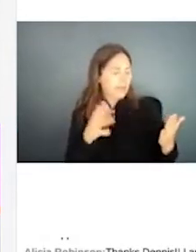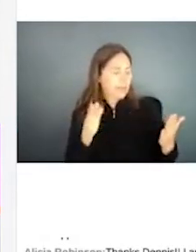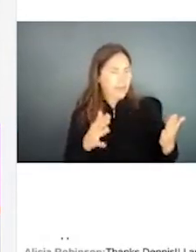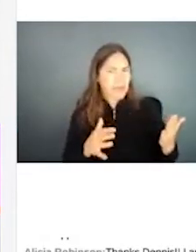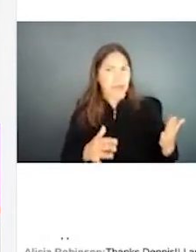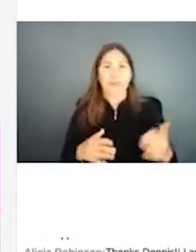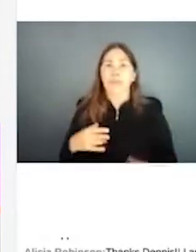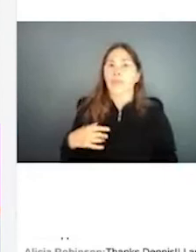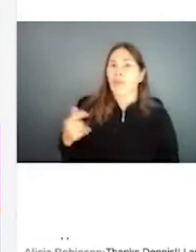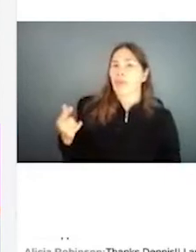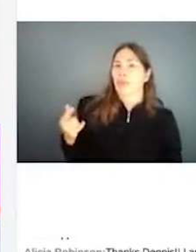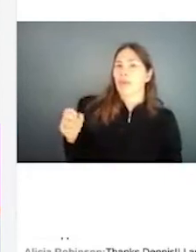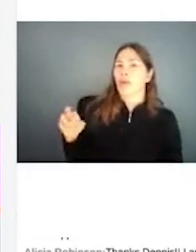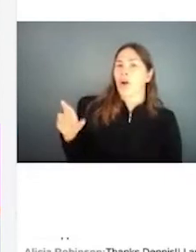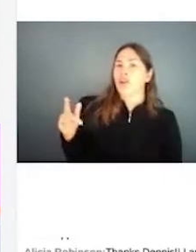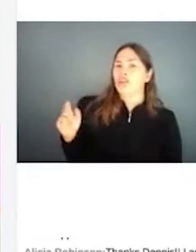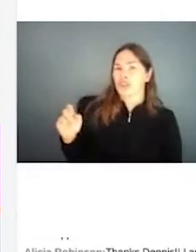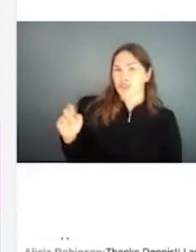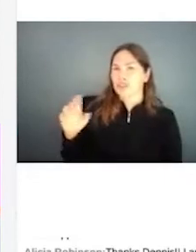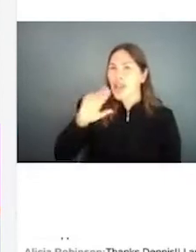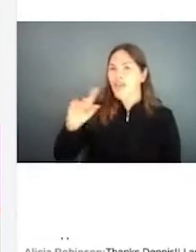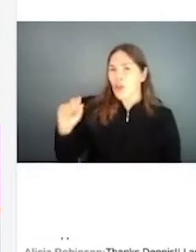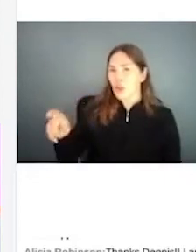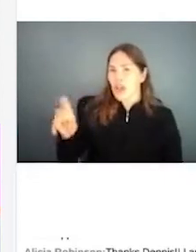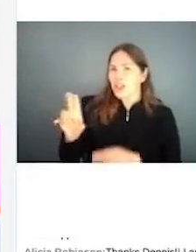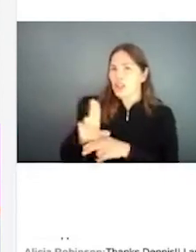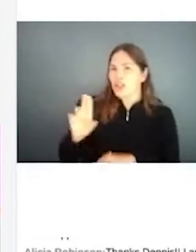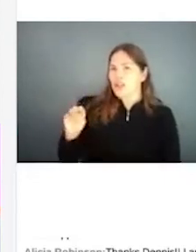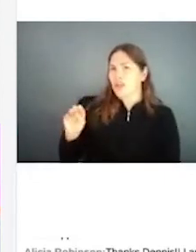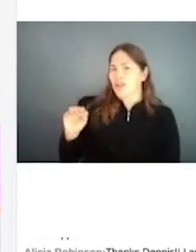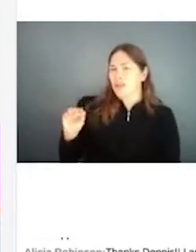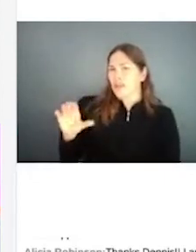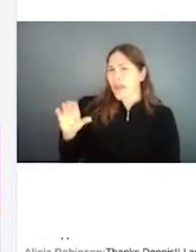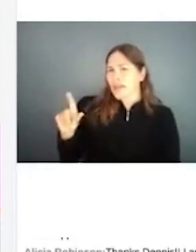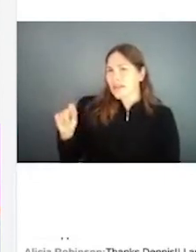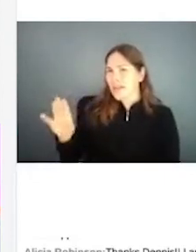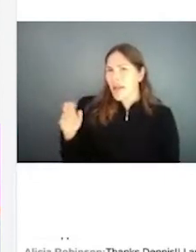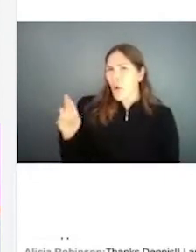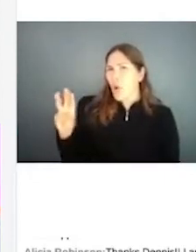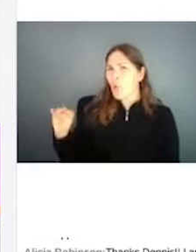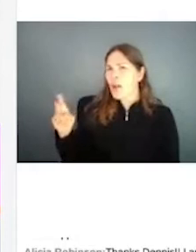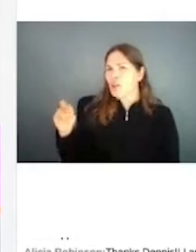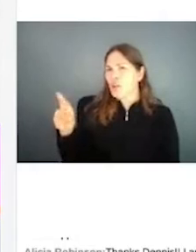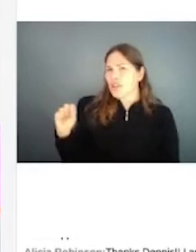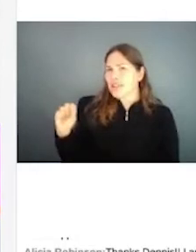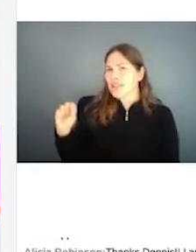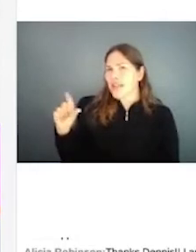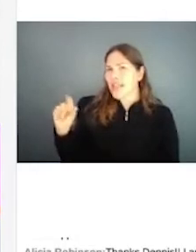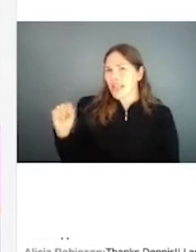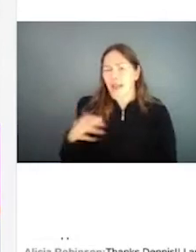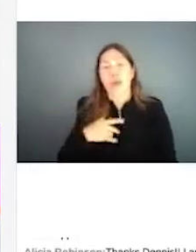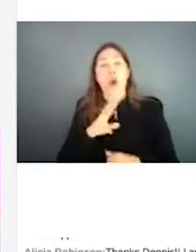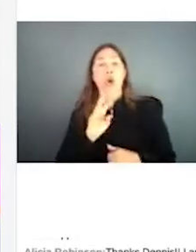Dennis, I got a question for you. Yes. Are you using a Mac lab or a Windows lab, or a combination of both? Wake County